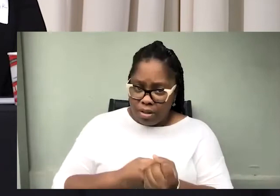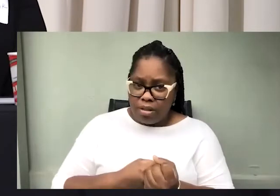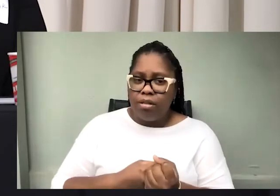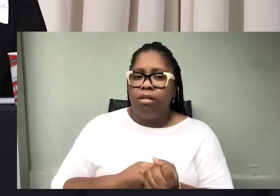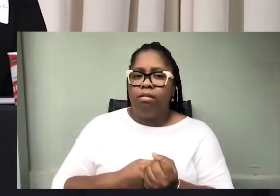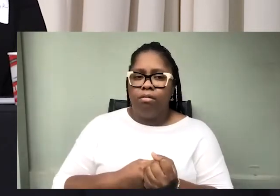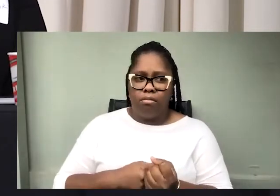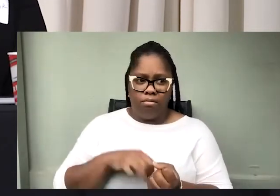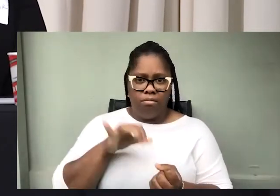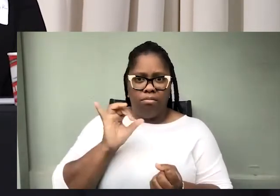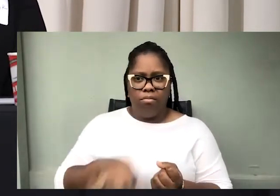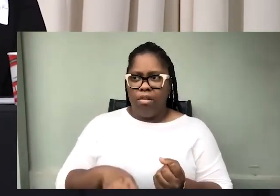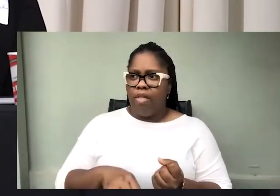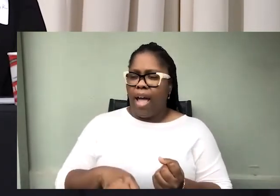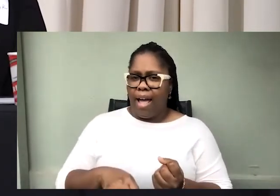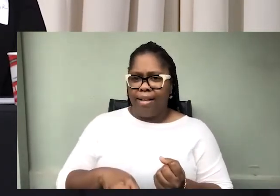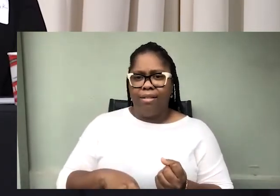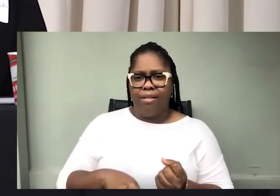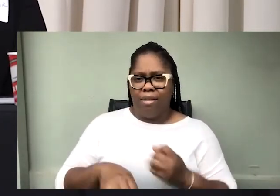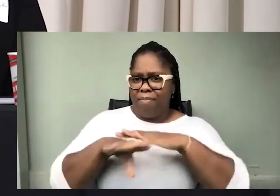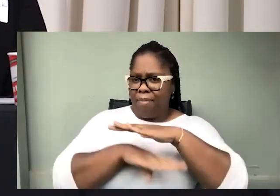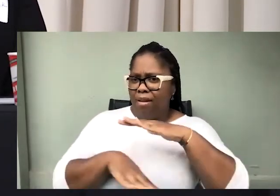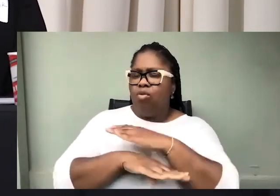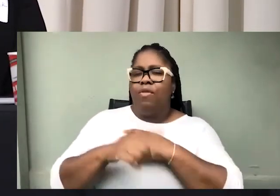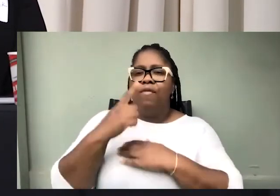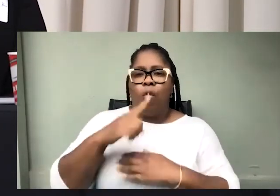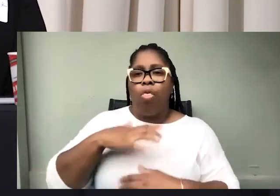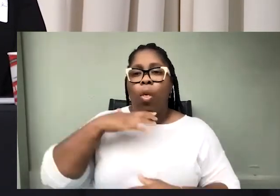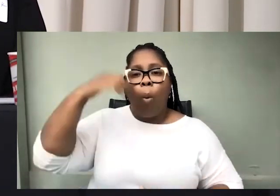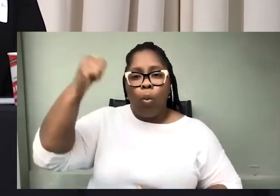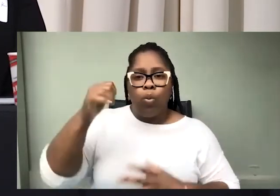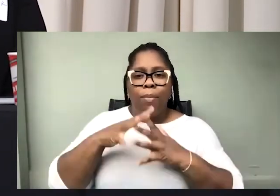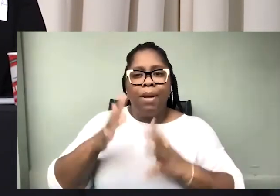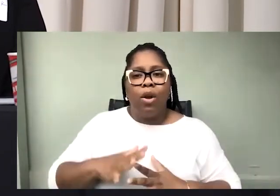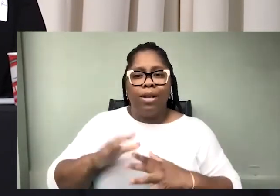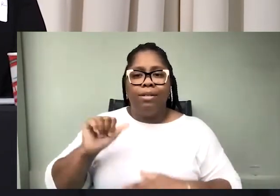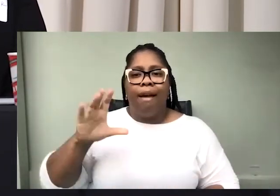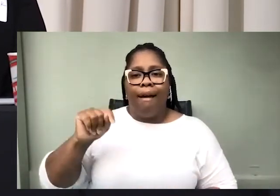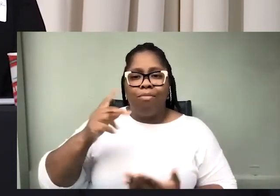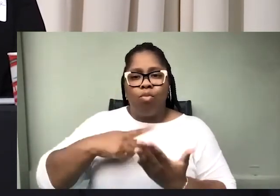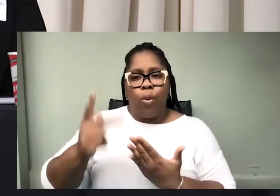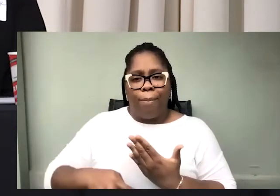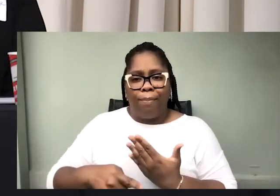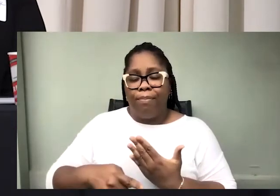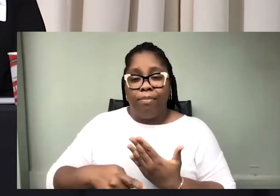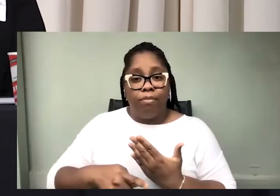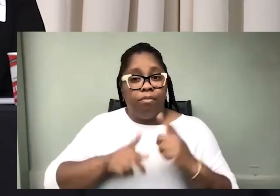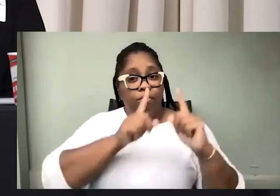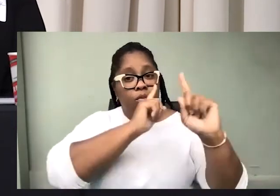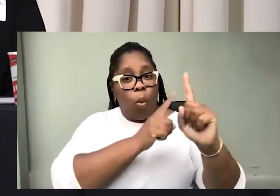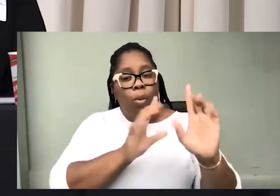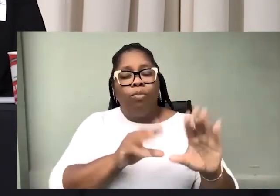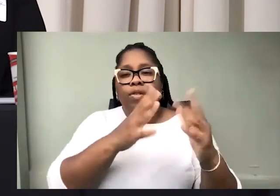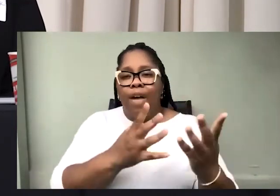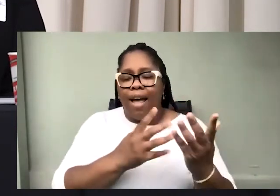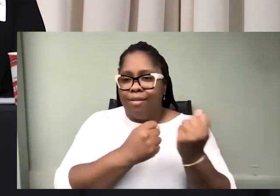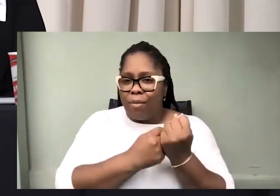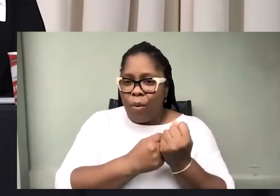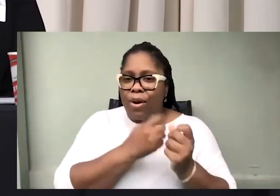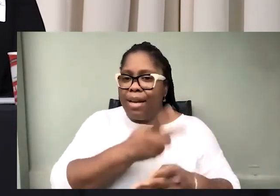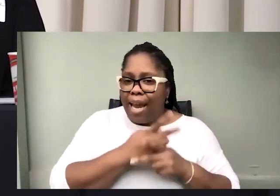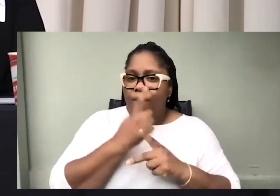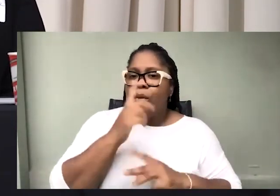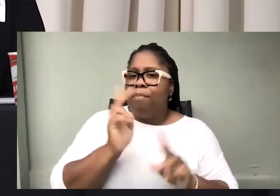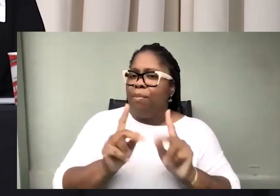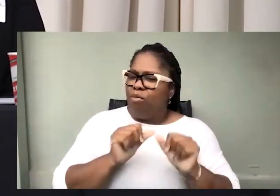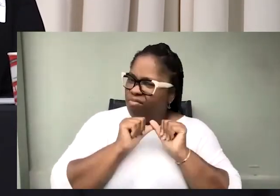the premise of the Older Americans Act programs, and that is to provide support and care for people to remain